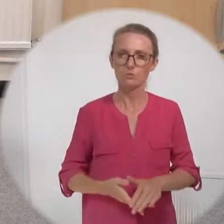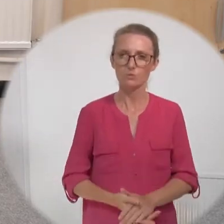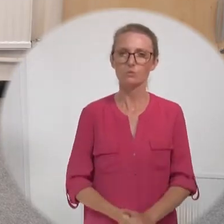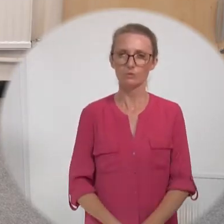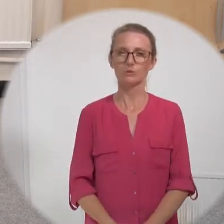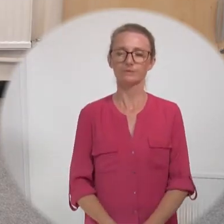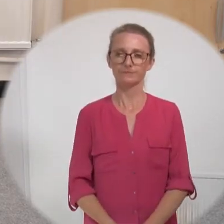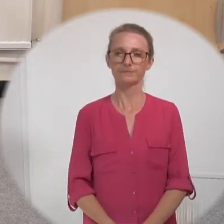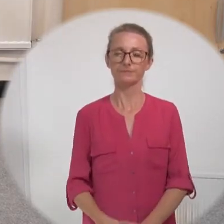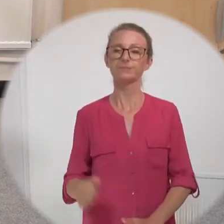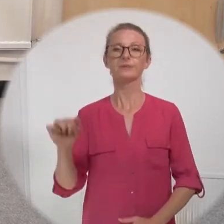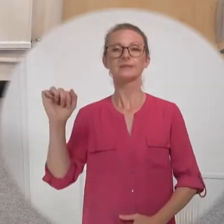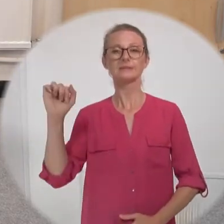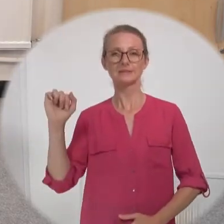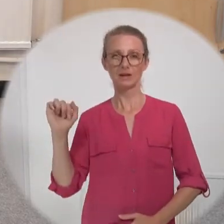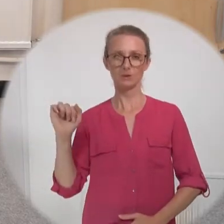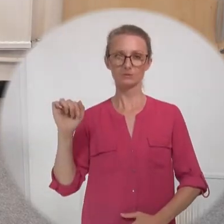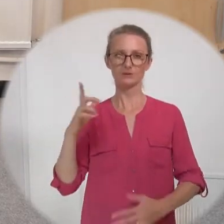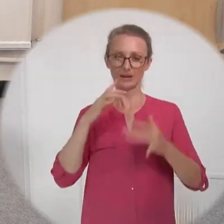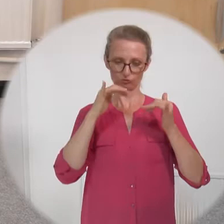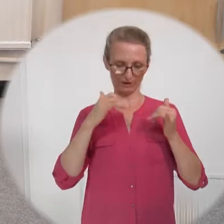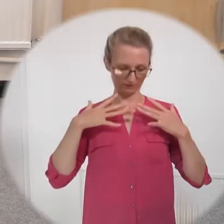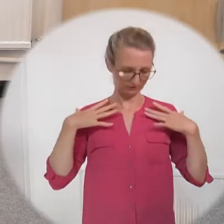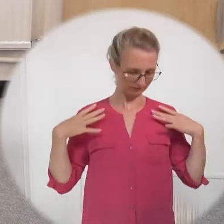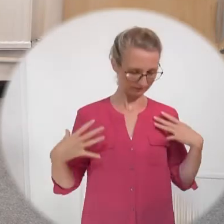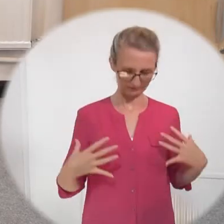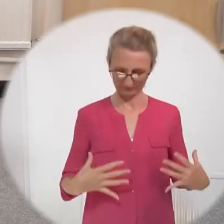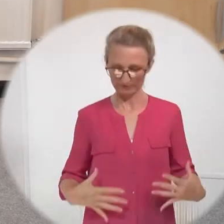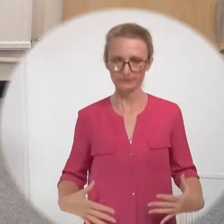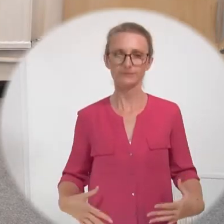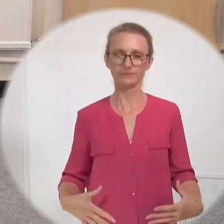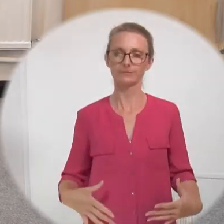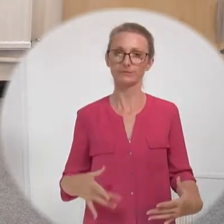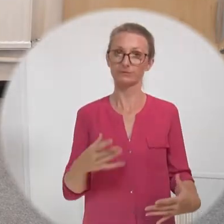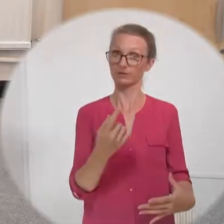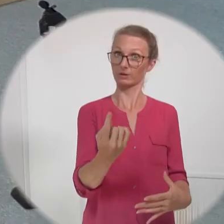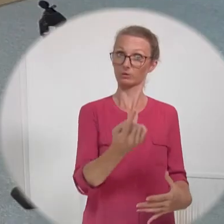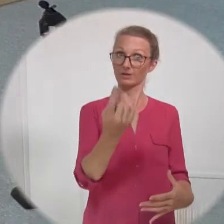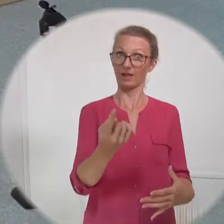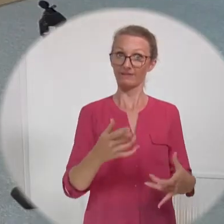Okay, sink down again. Check your posture. So you should now feel